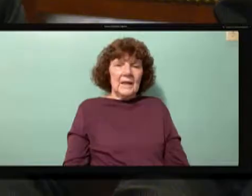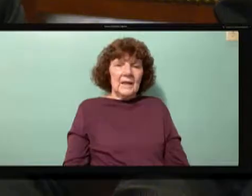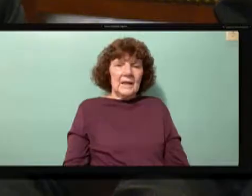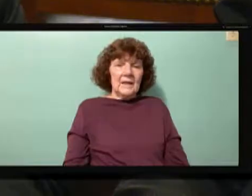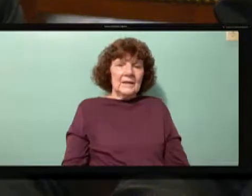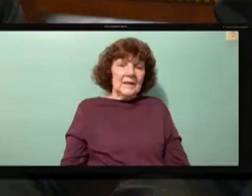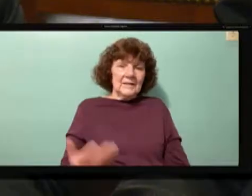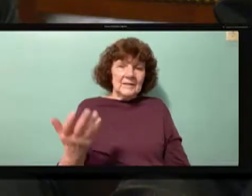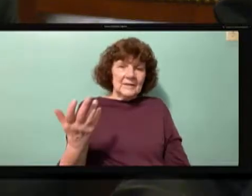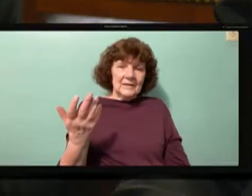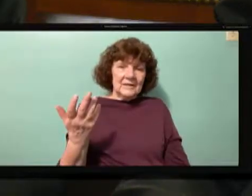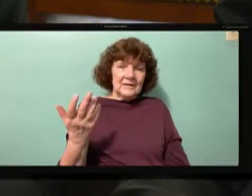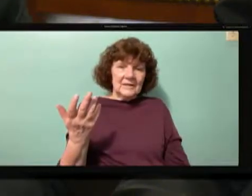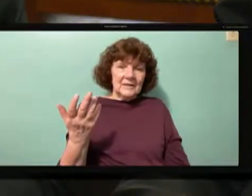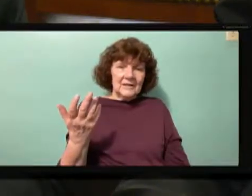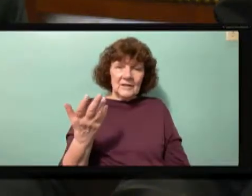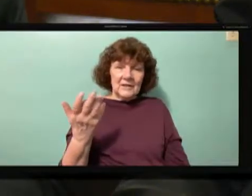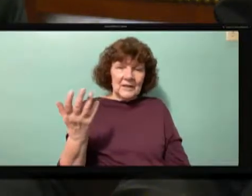she's